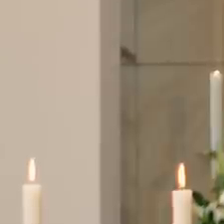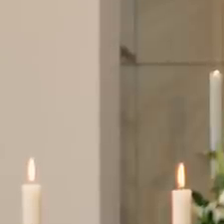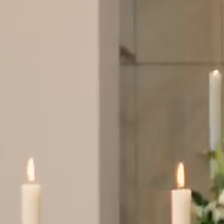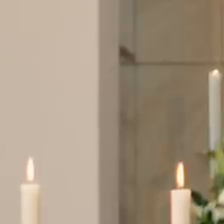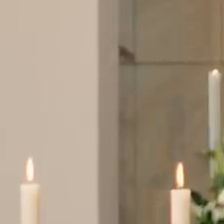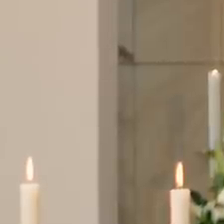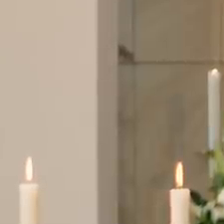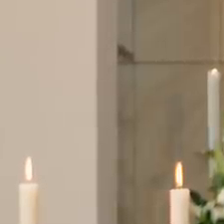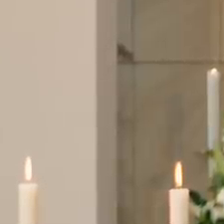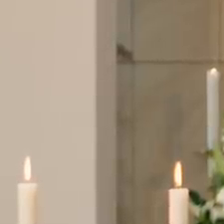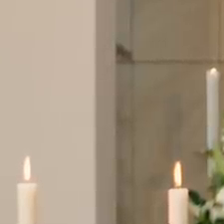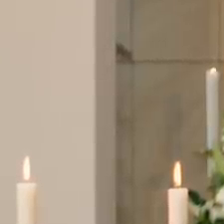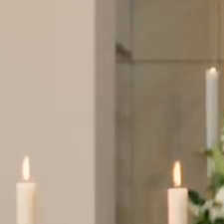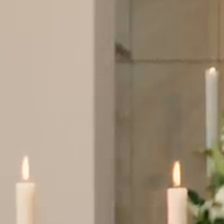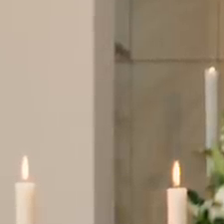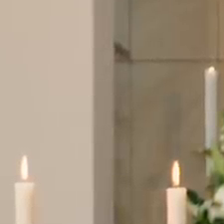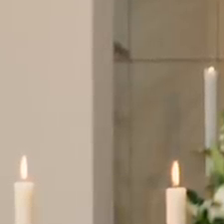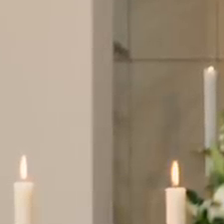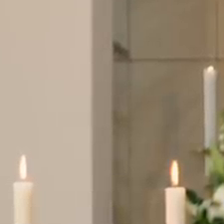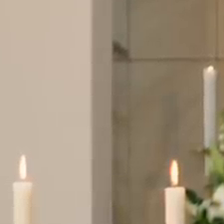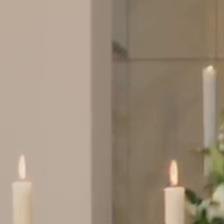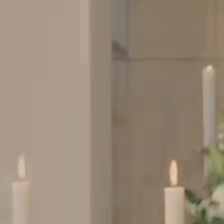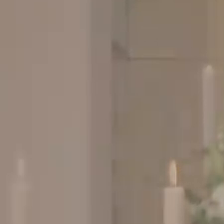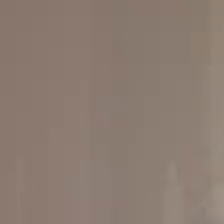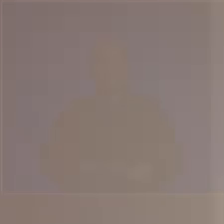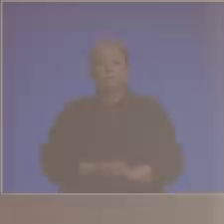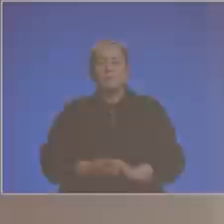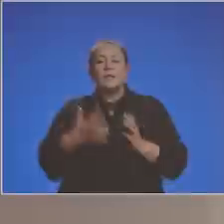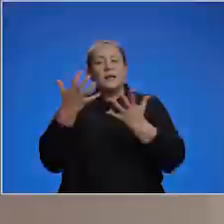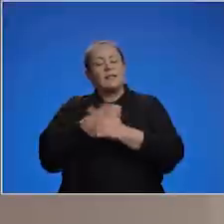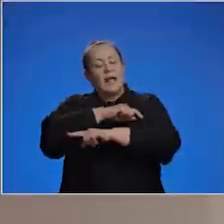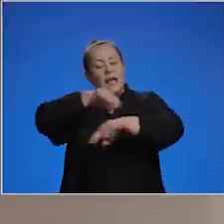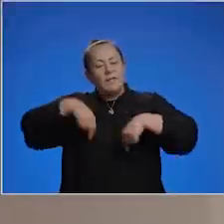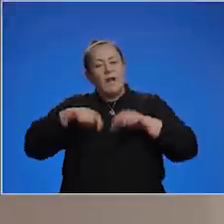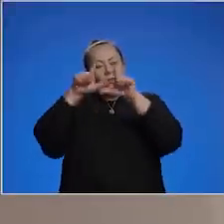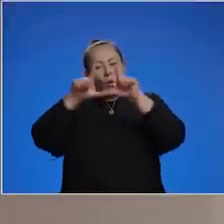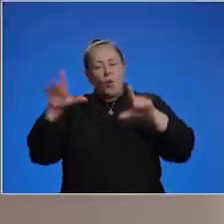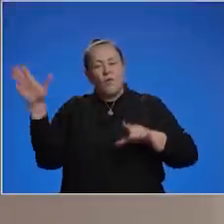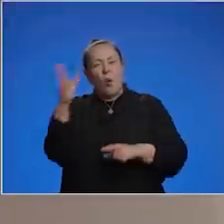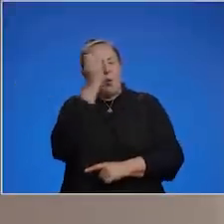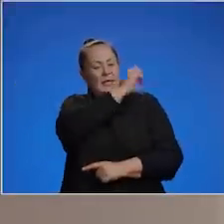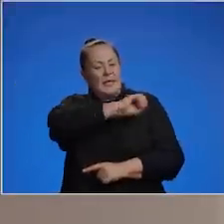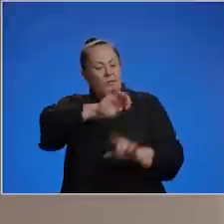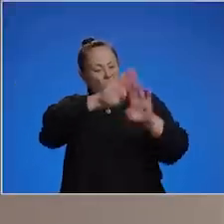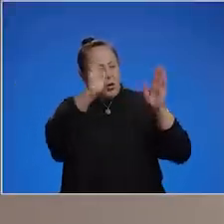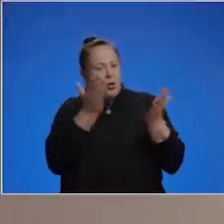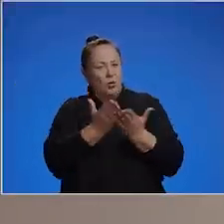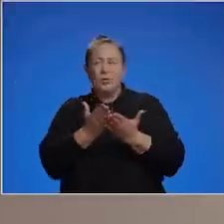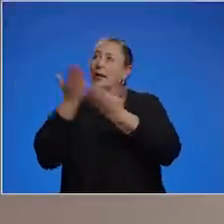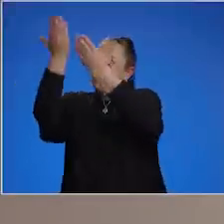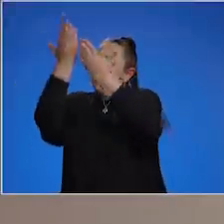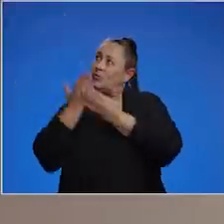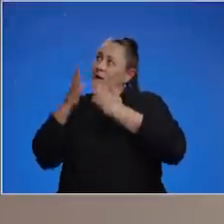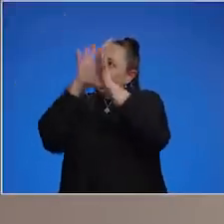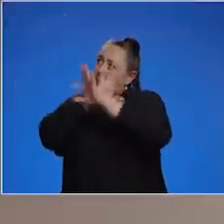us not into temptation, but deliver us from evil. Deliver us, Lord, we pray, from every evil.